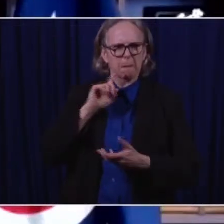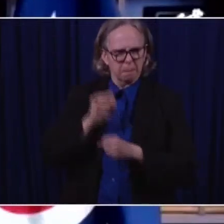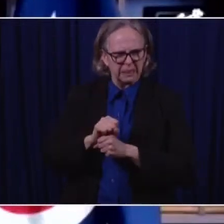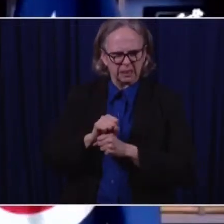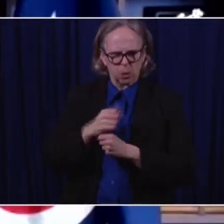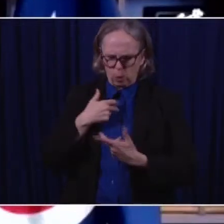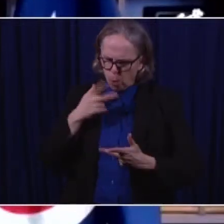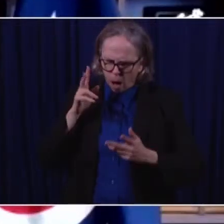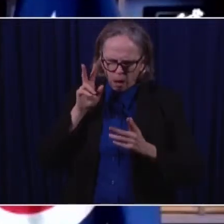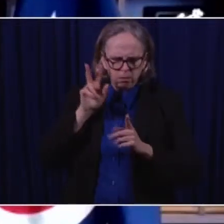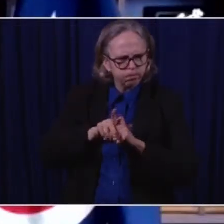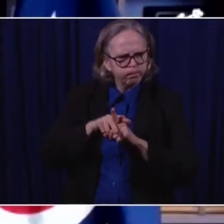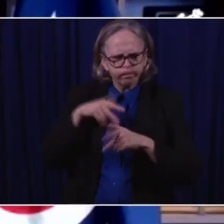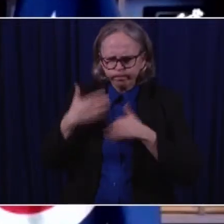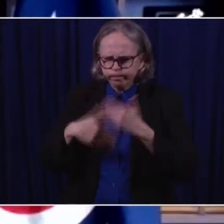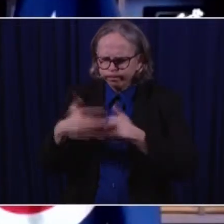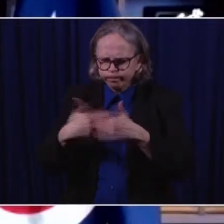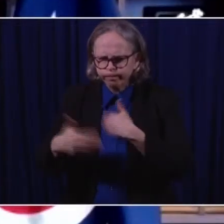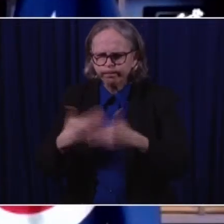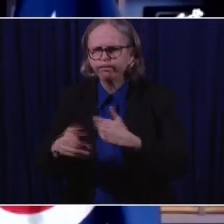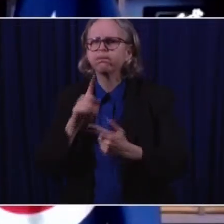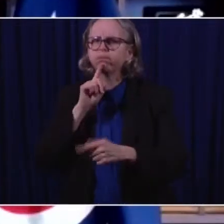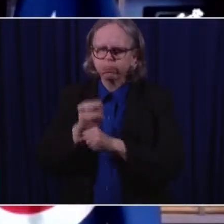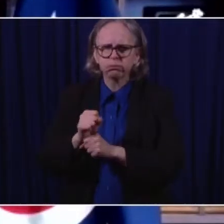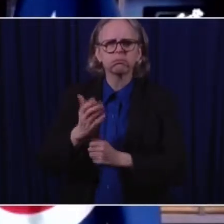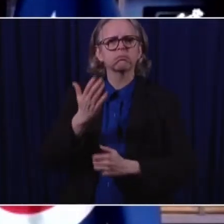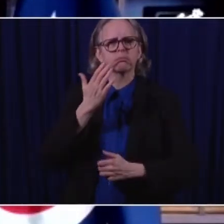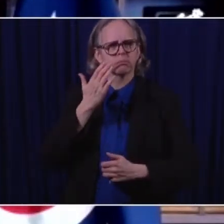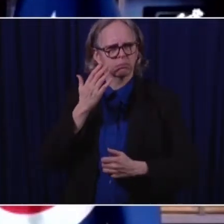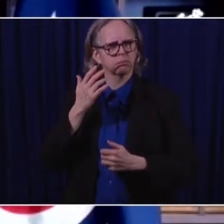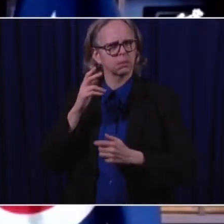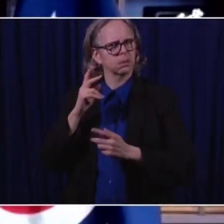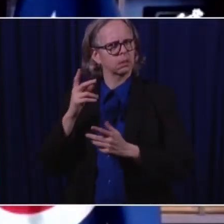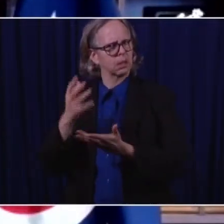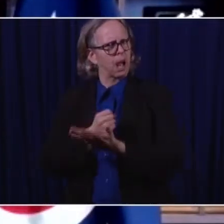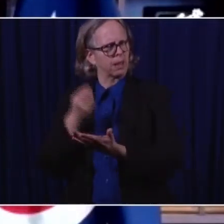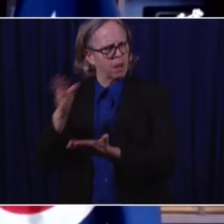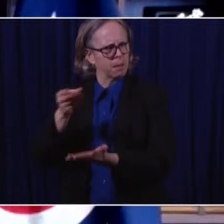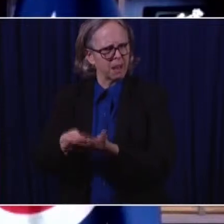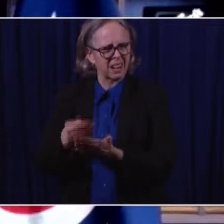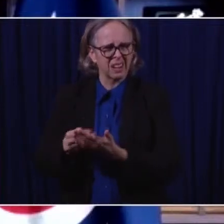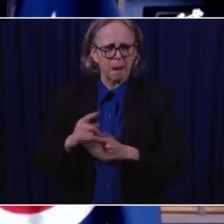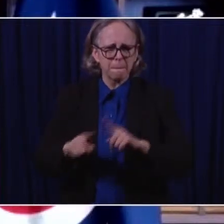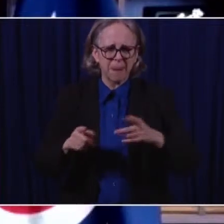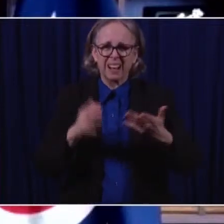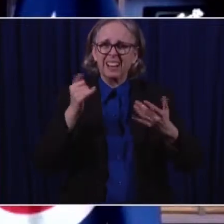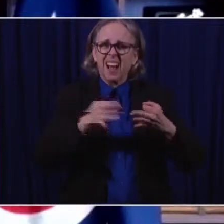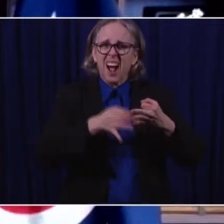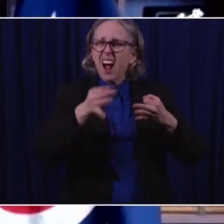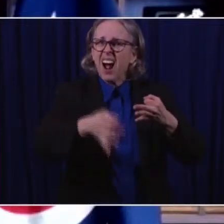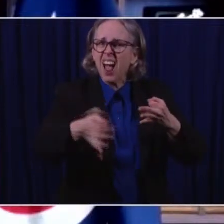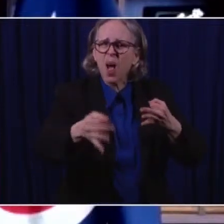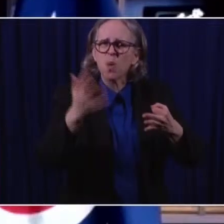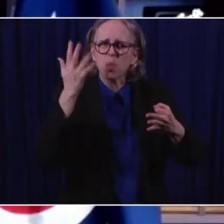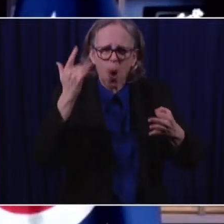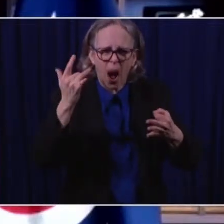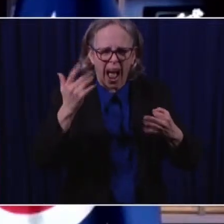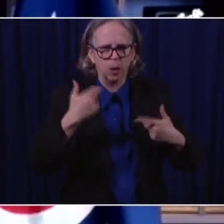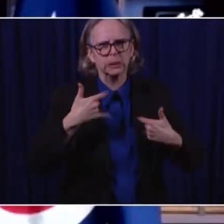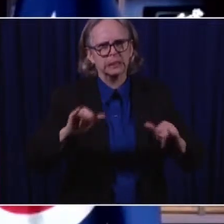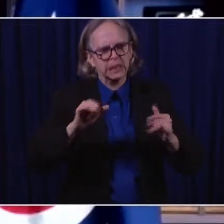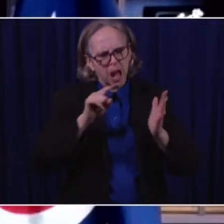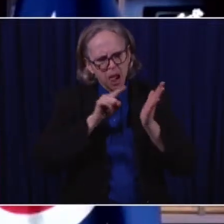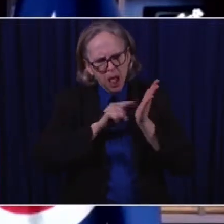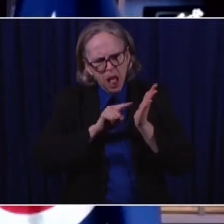paid. Many more will be delayed, though, until they're properly qualified to make sure we don't send out